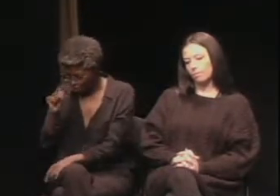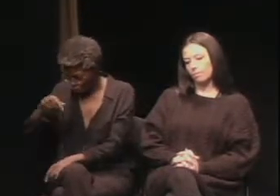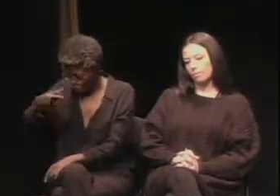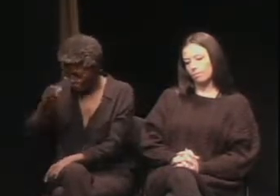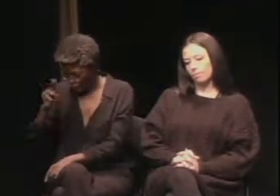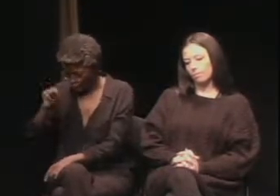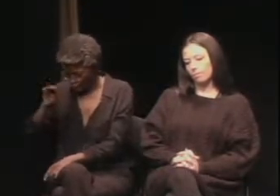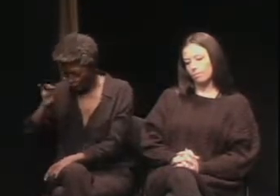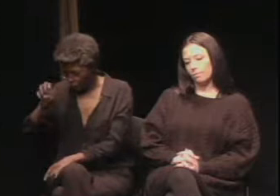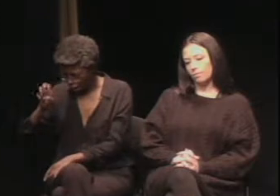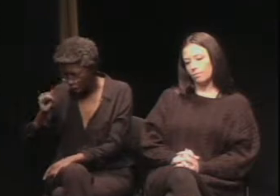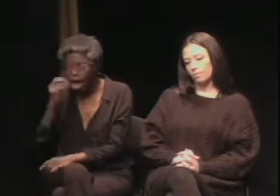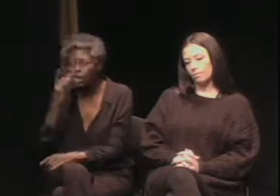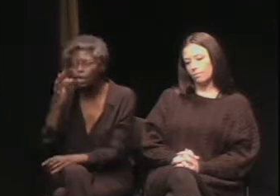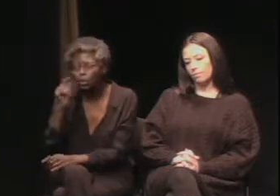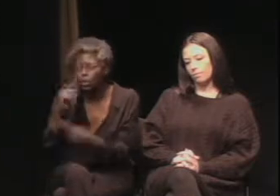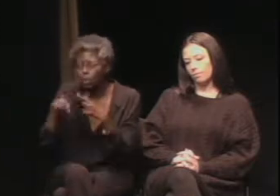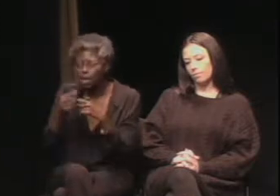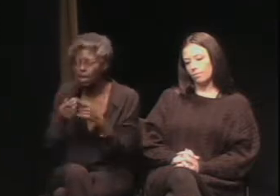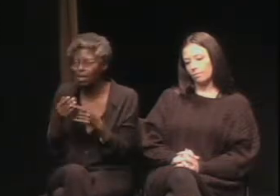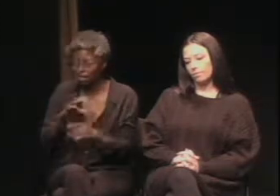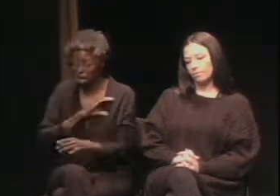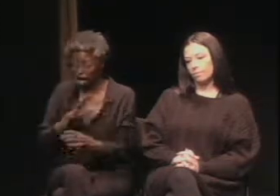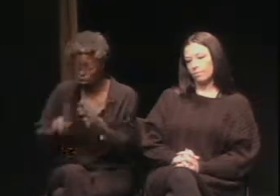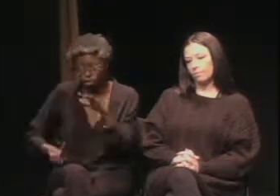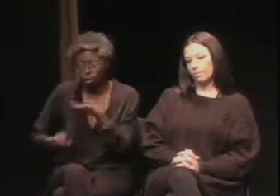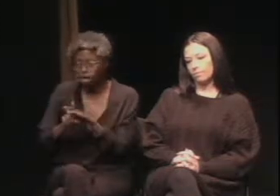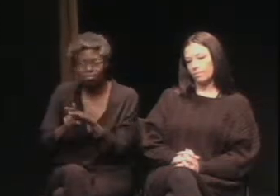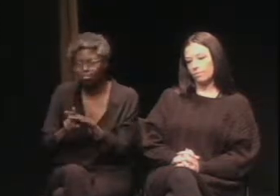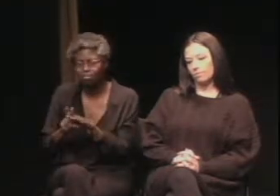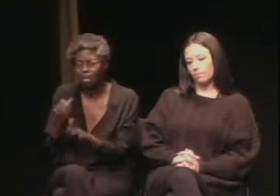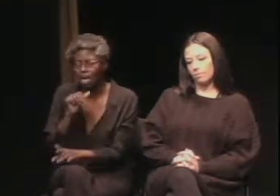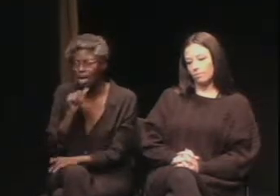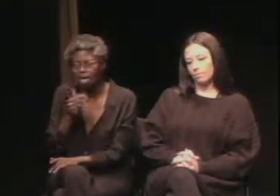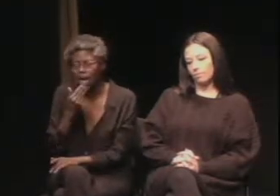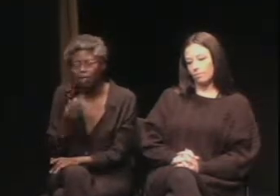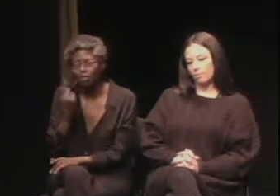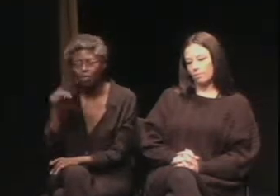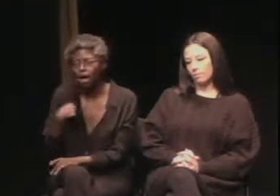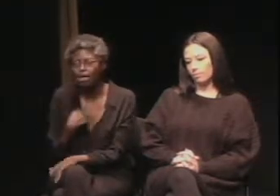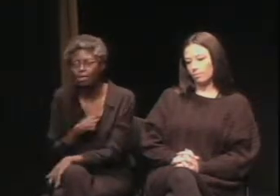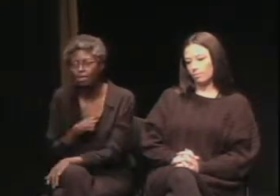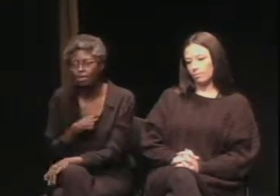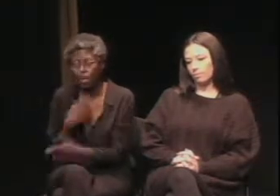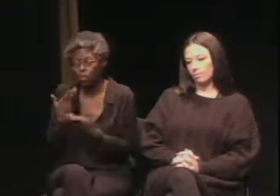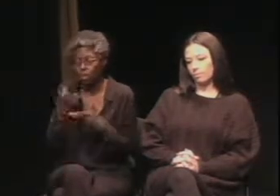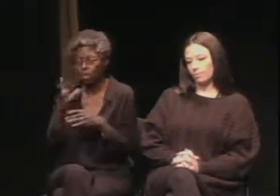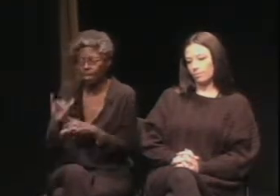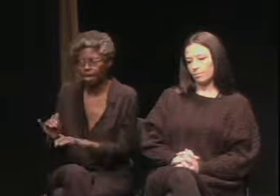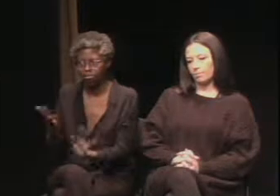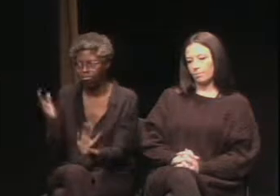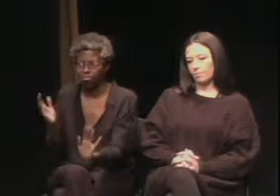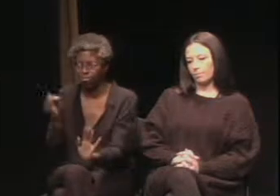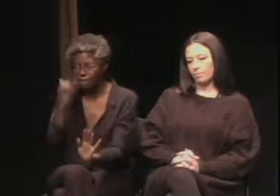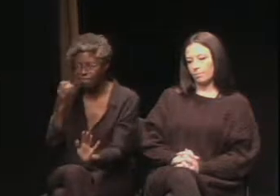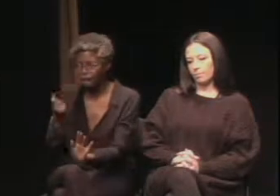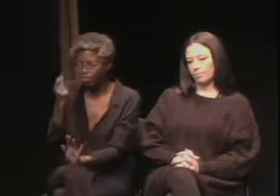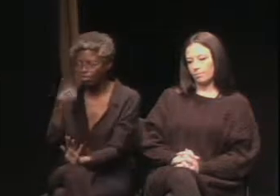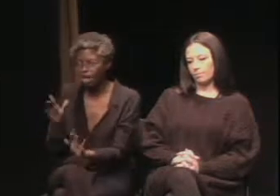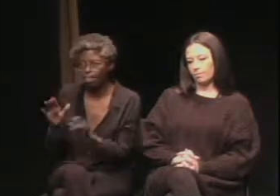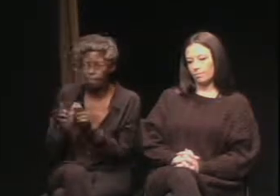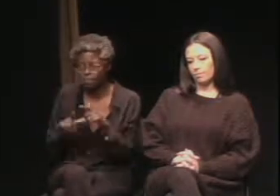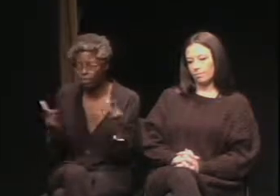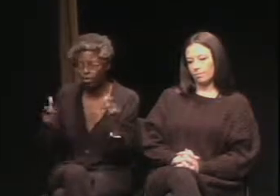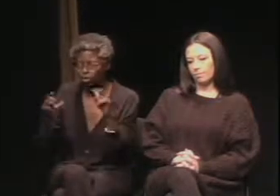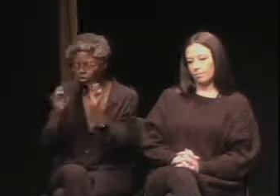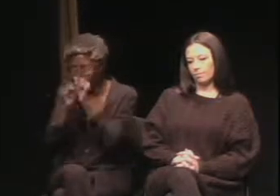I knew that when law enforcement showed up, it was not good for us. No, never. That's not something that we wanted. Right. Whether I understood the larger